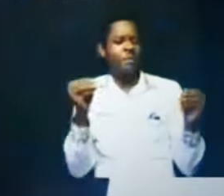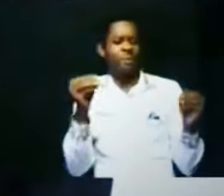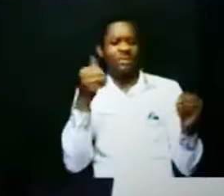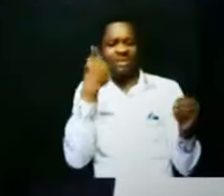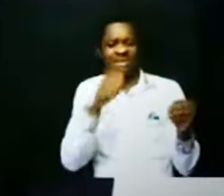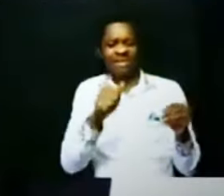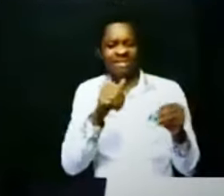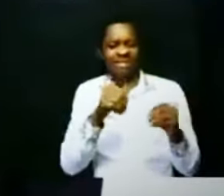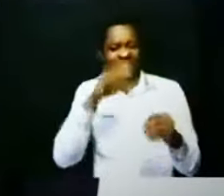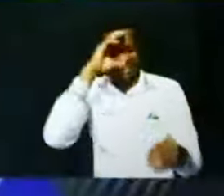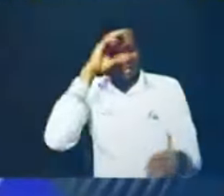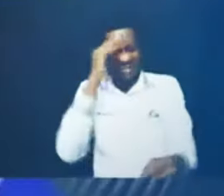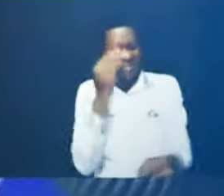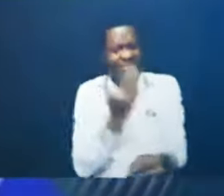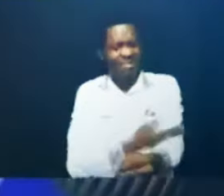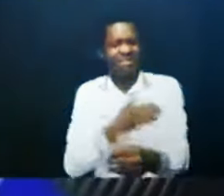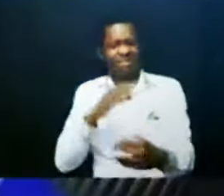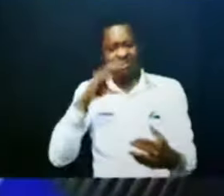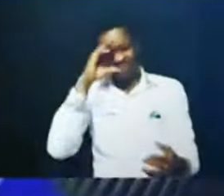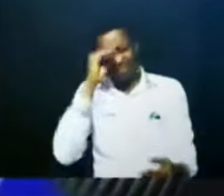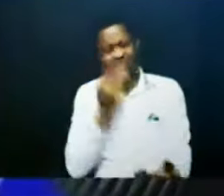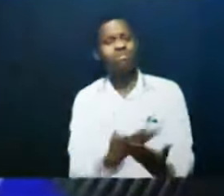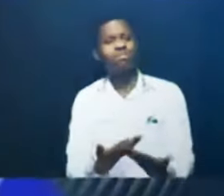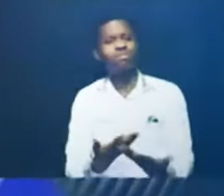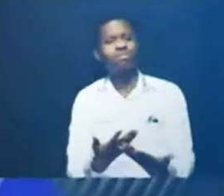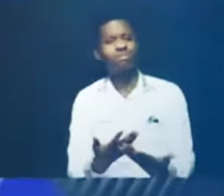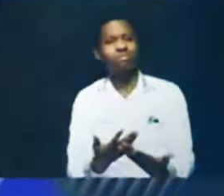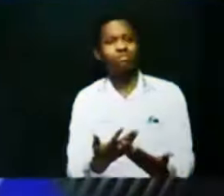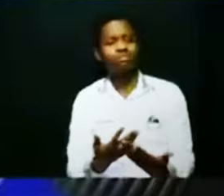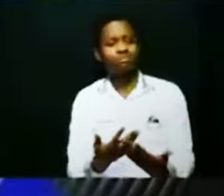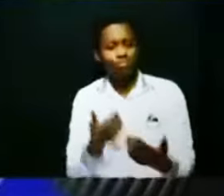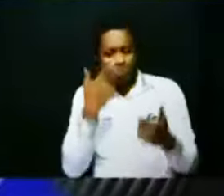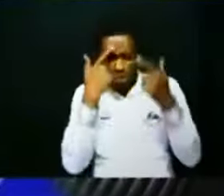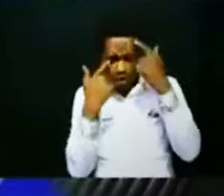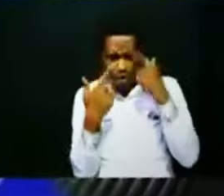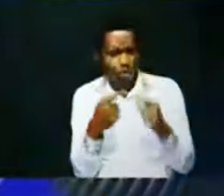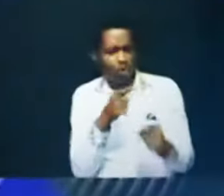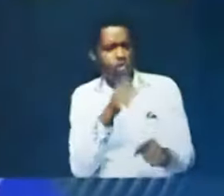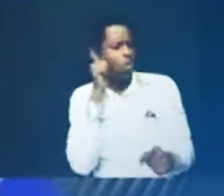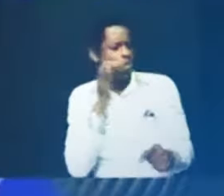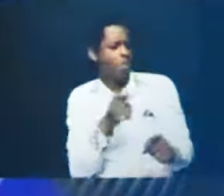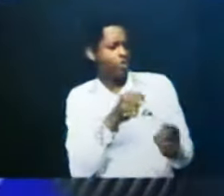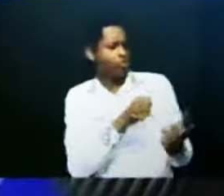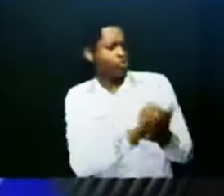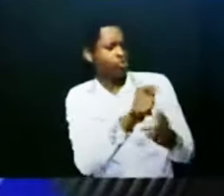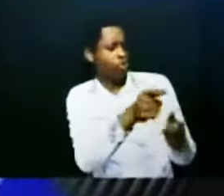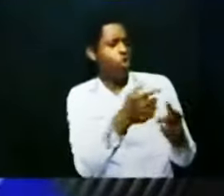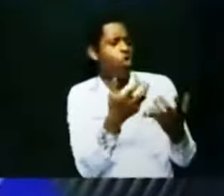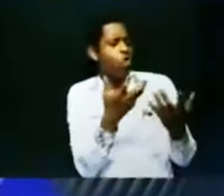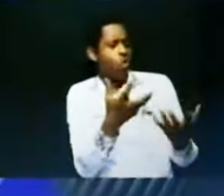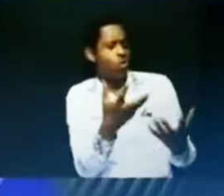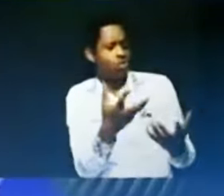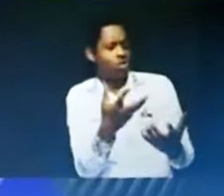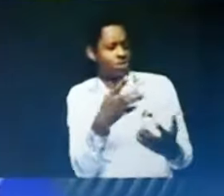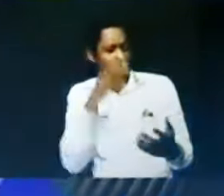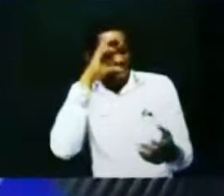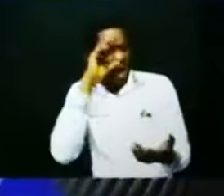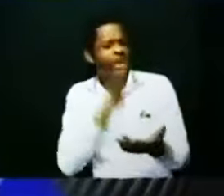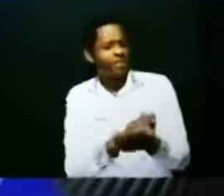Because she wants the husband and she wants the 10 cents. That is always the answer. So they